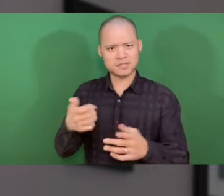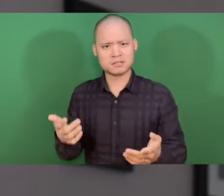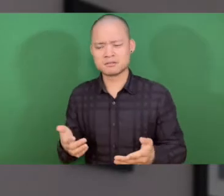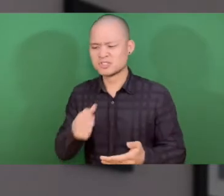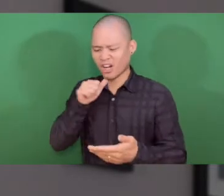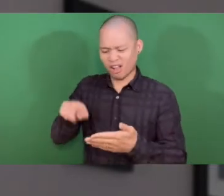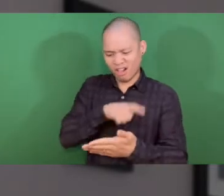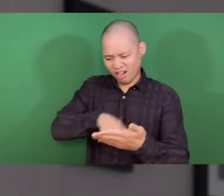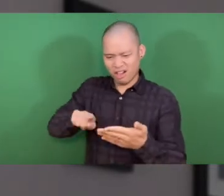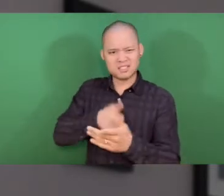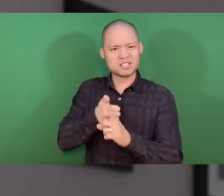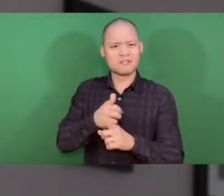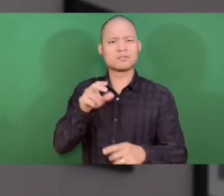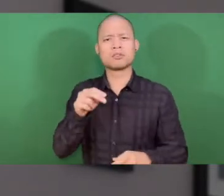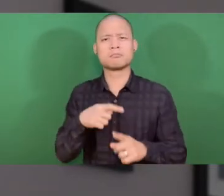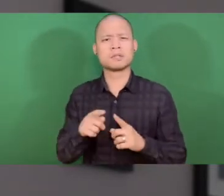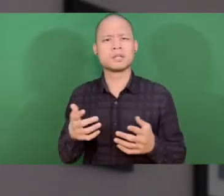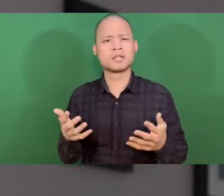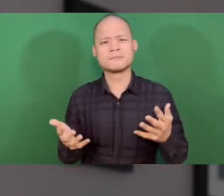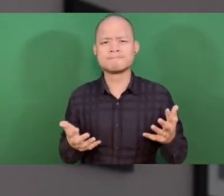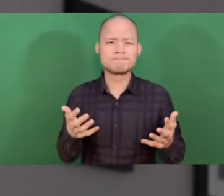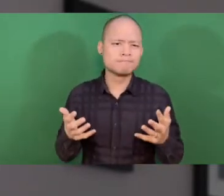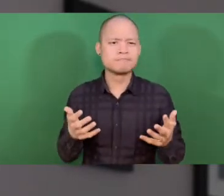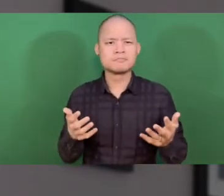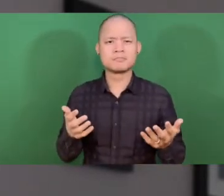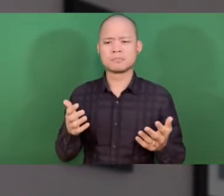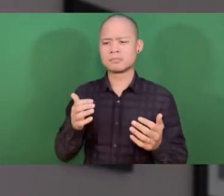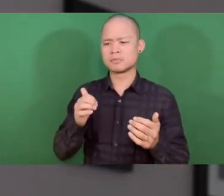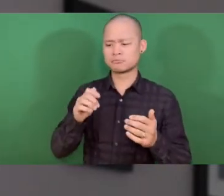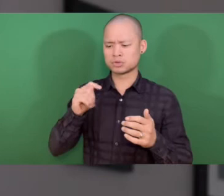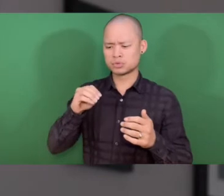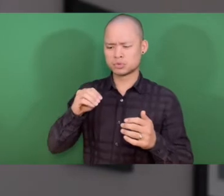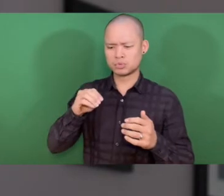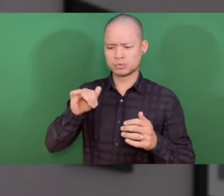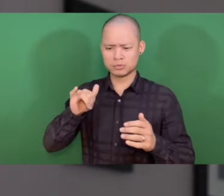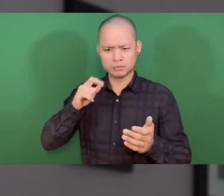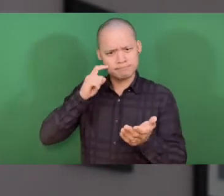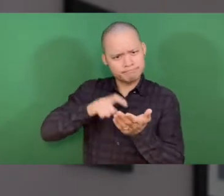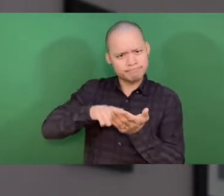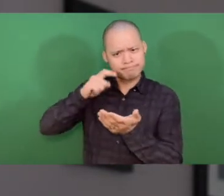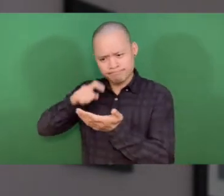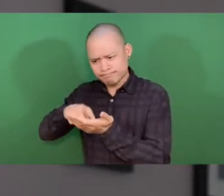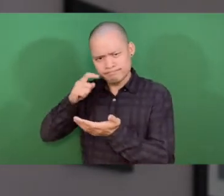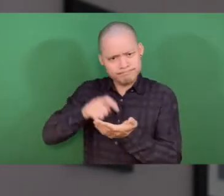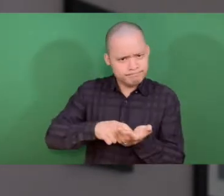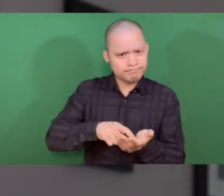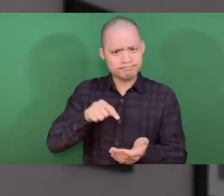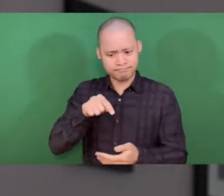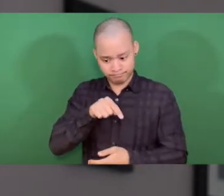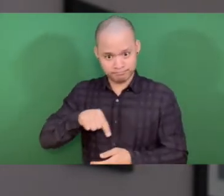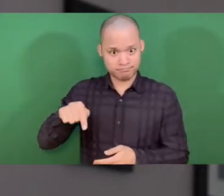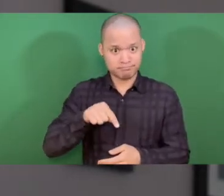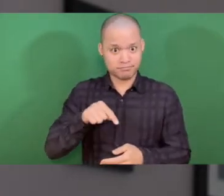say, not in a judgmental way, but just sort of as a means of exploration of, like, what are my assumptions, and are those